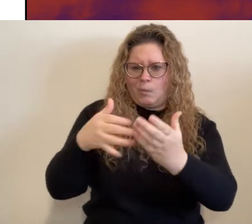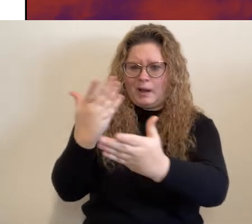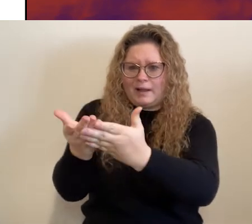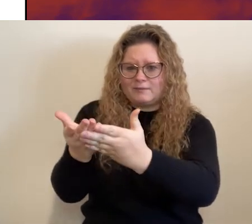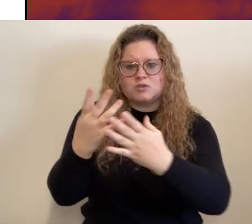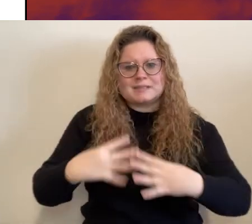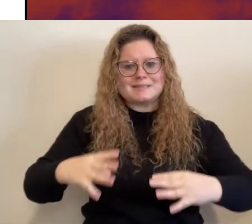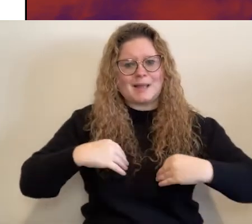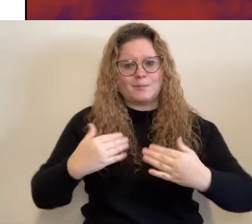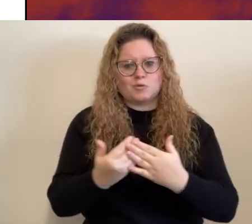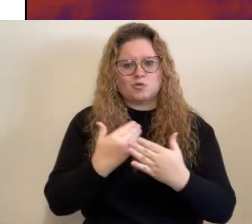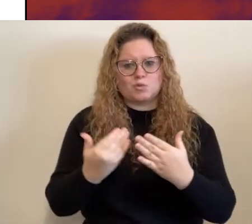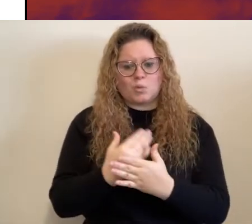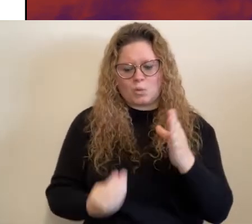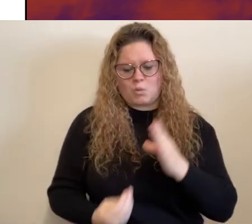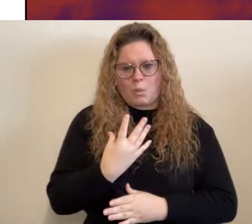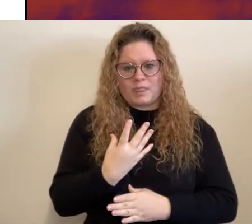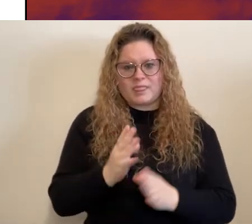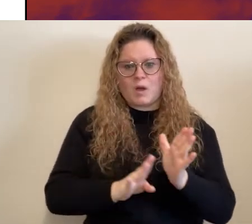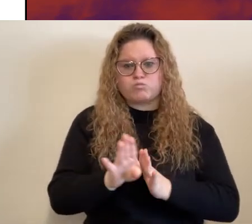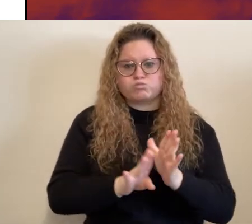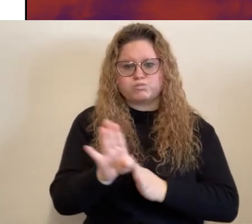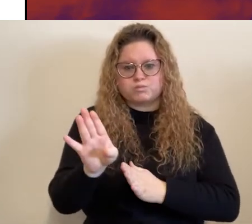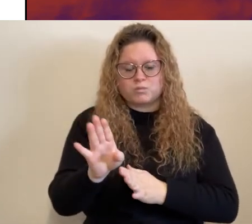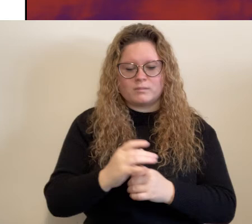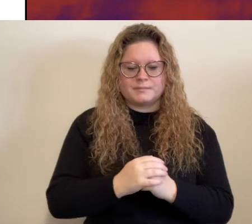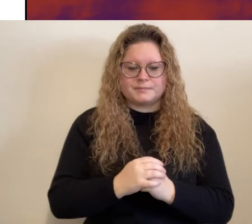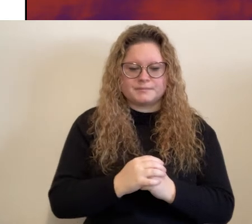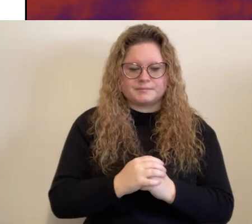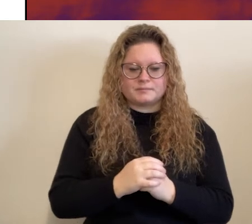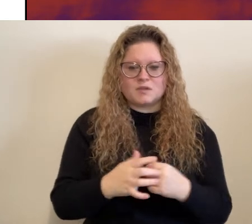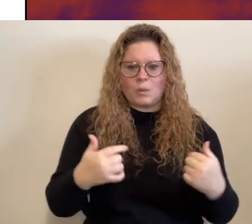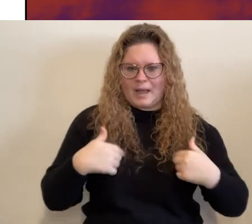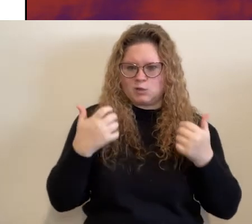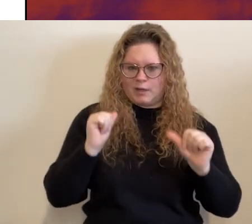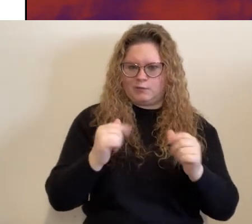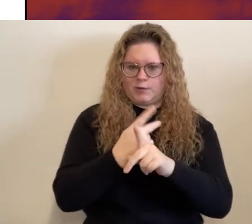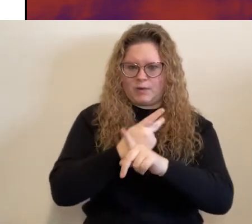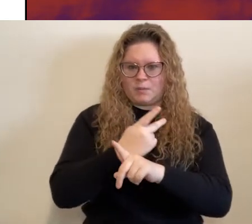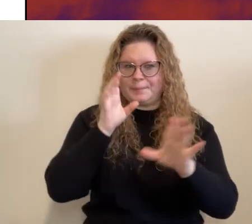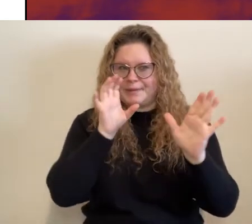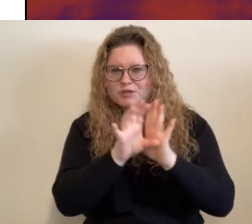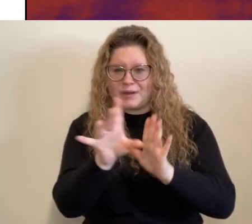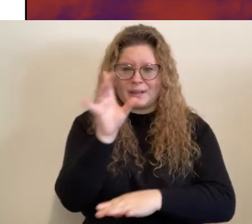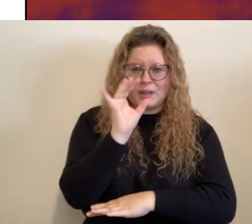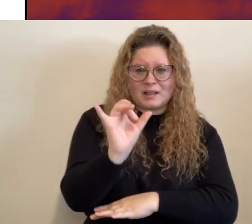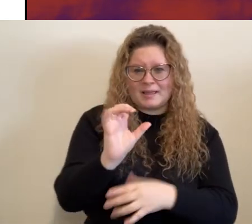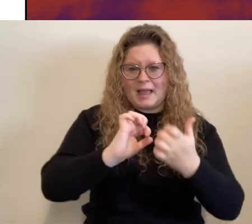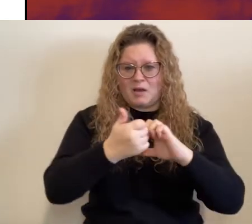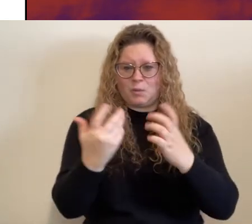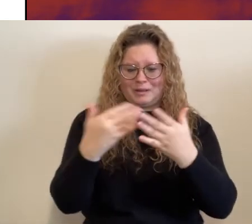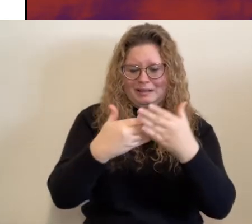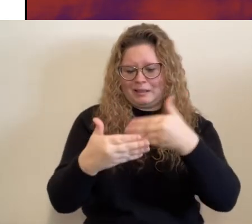we are in the newness. So when I was making out the thing, I was just like, how do I make these things in a way that's potent, that's